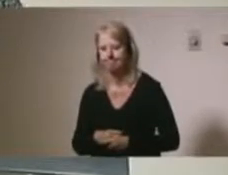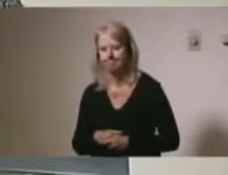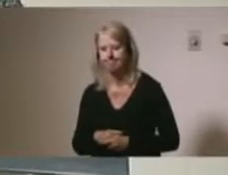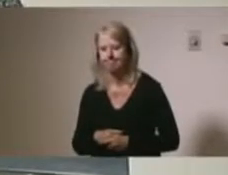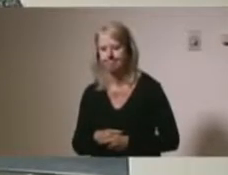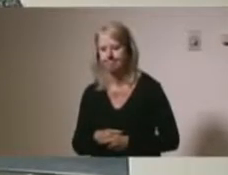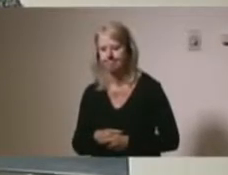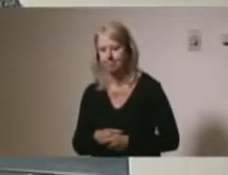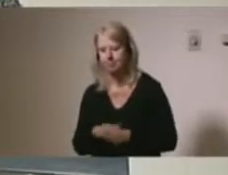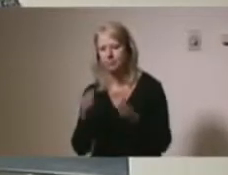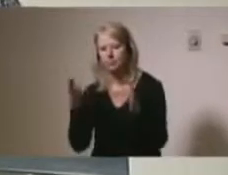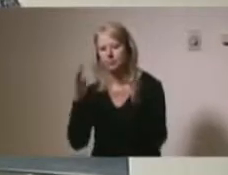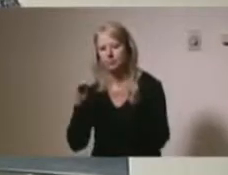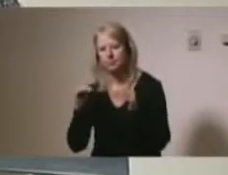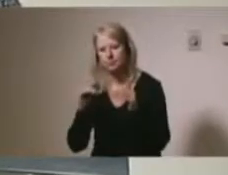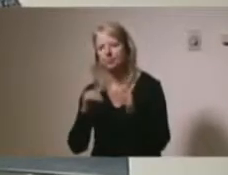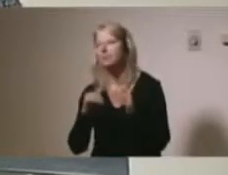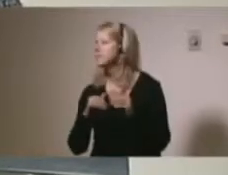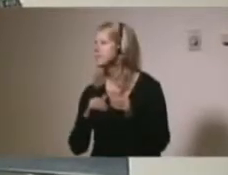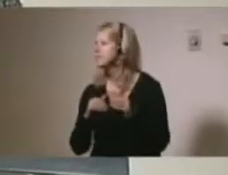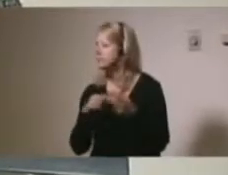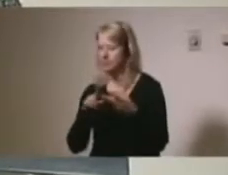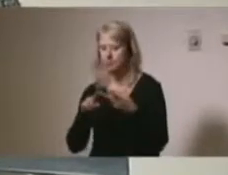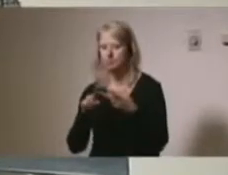we offer